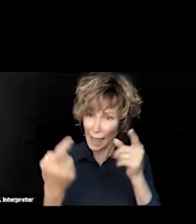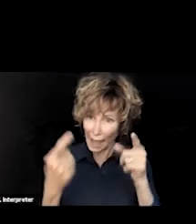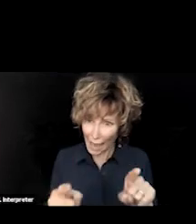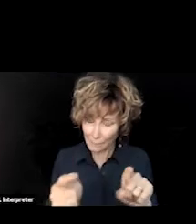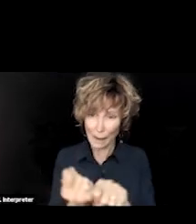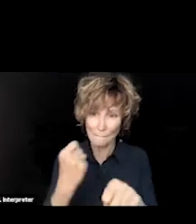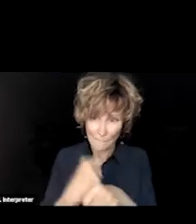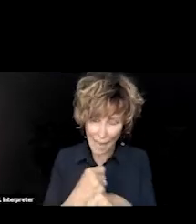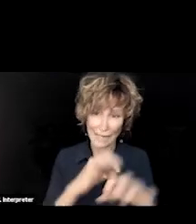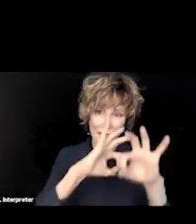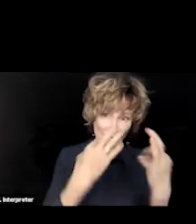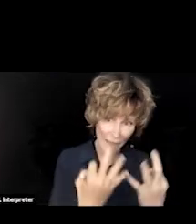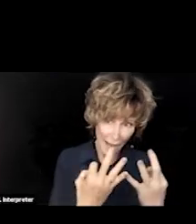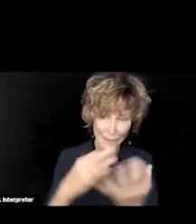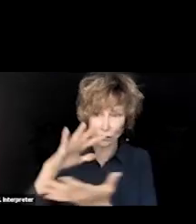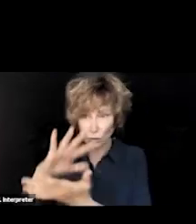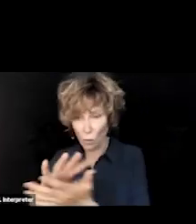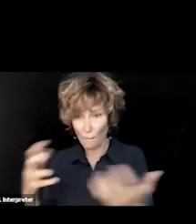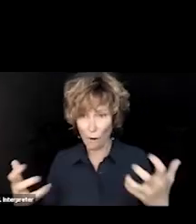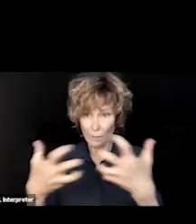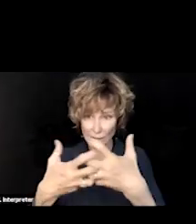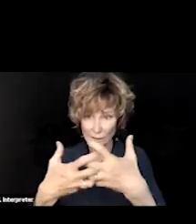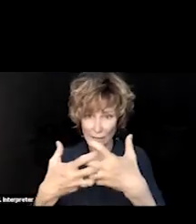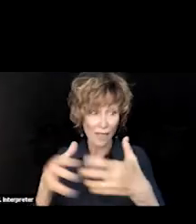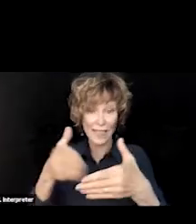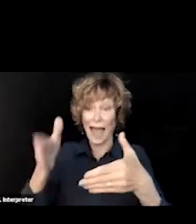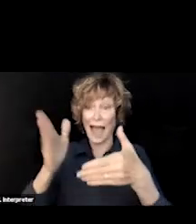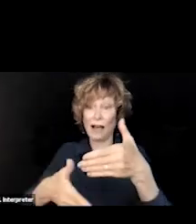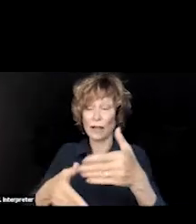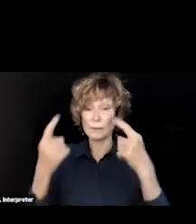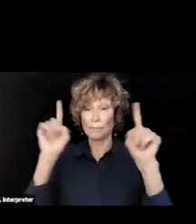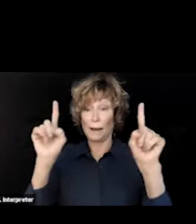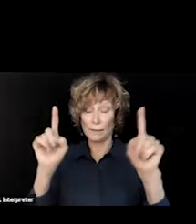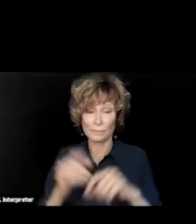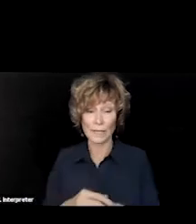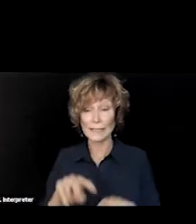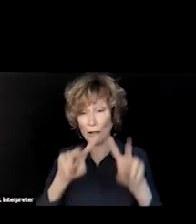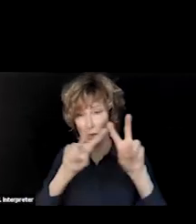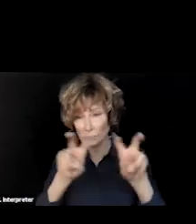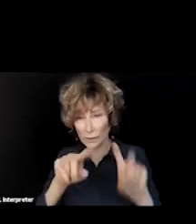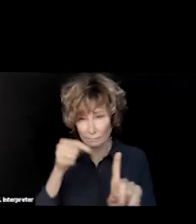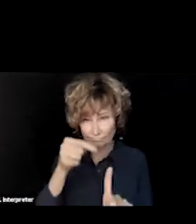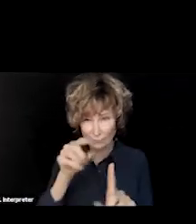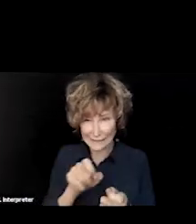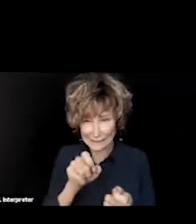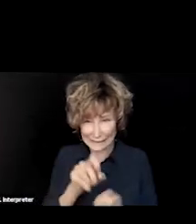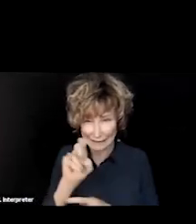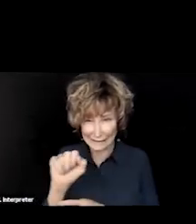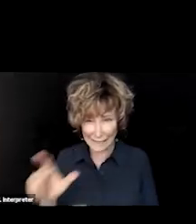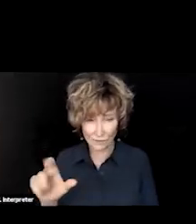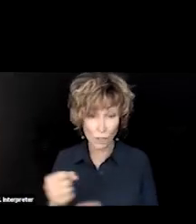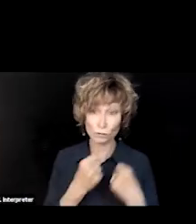built strong school-family partnerships, these outcomes are achieved. Let's look at them in detail. With strong